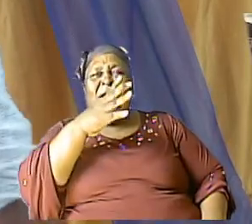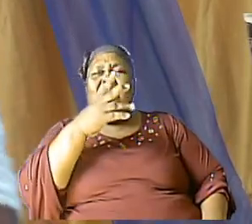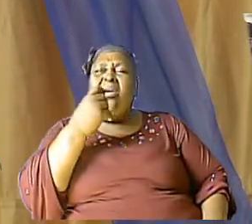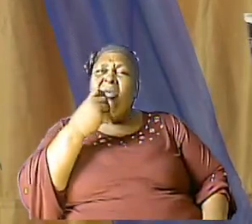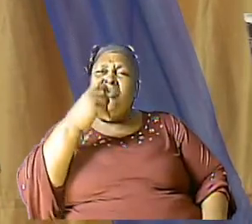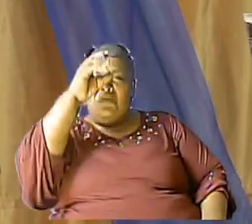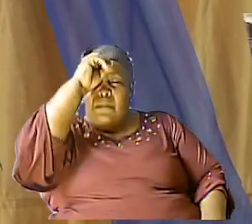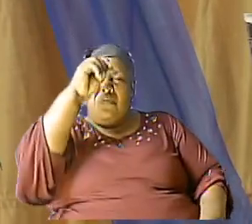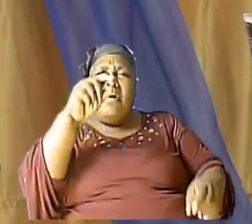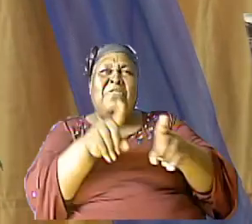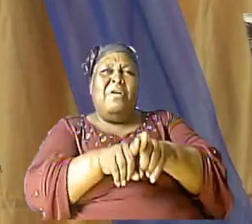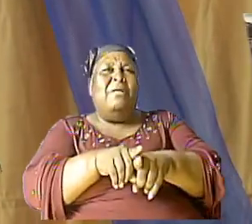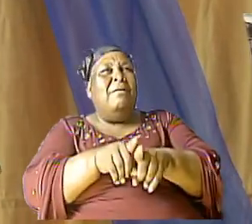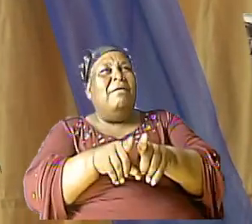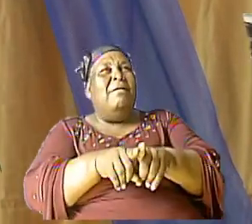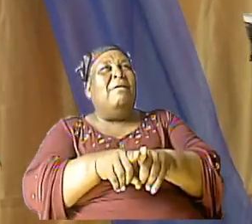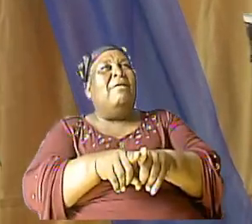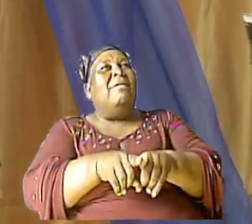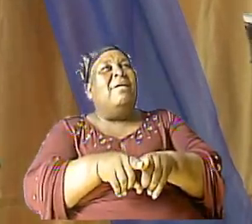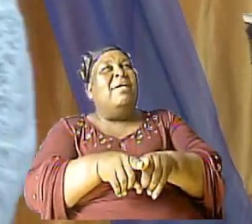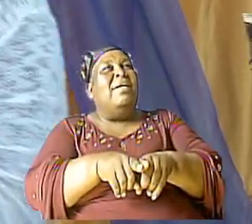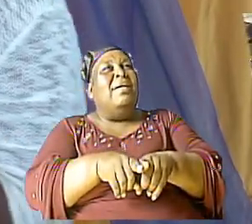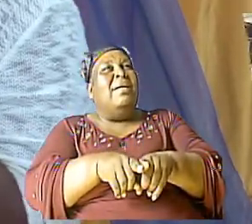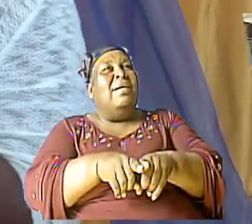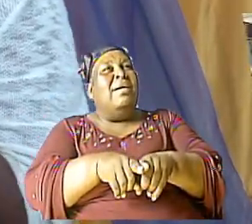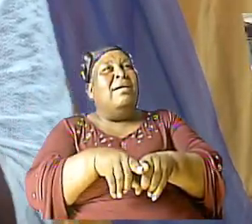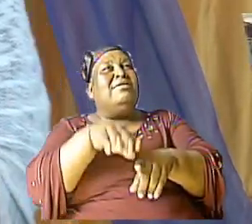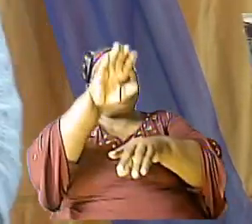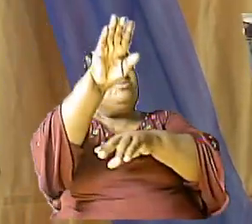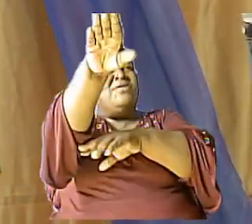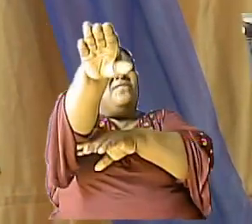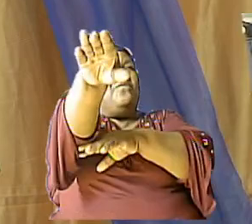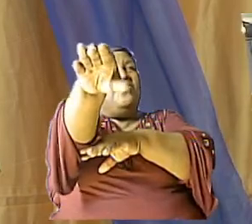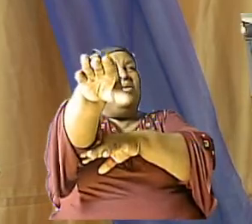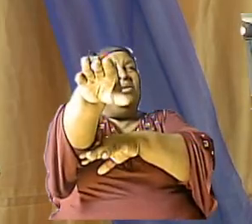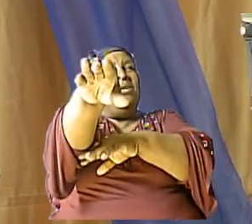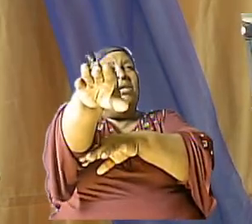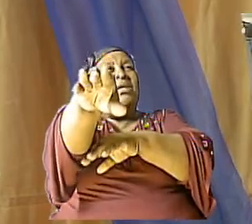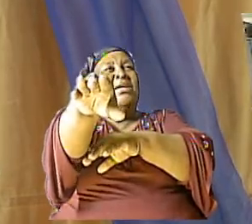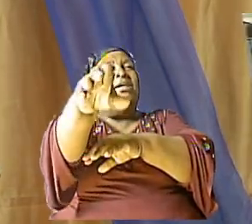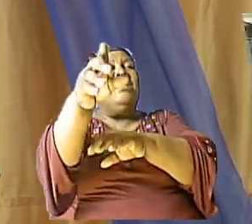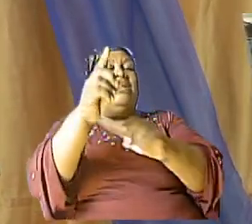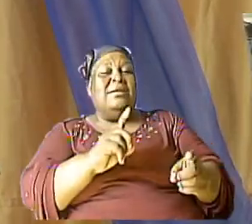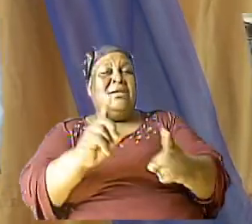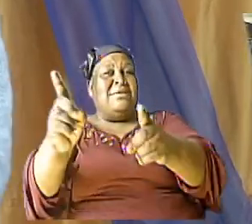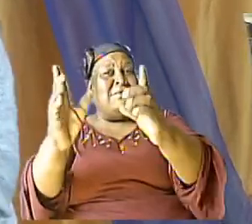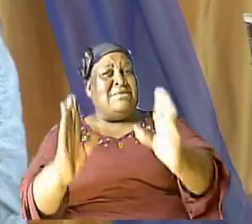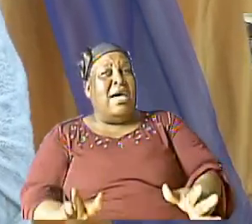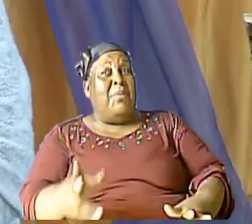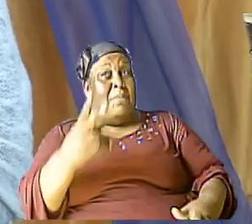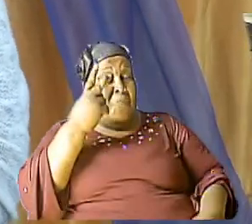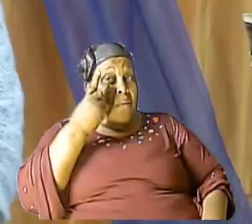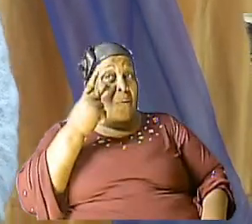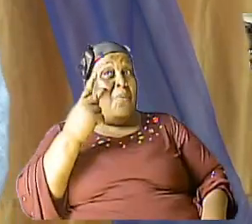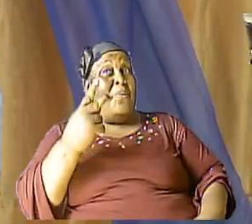brethren? And he stretched forth towards his disciples and said,